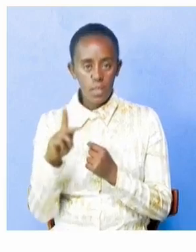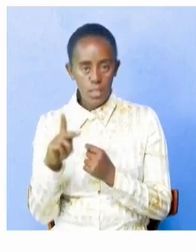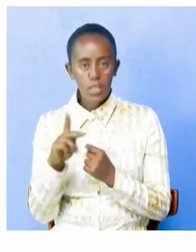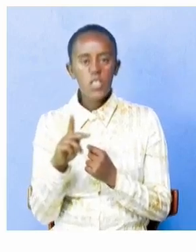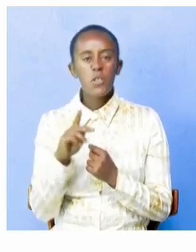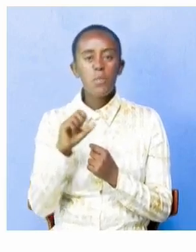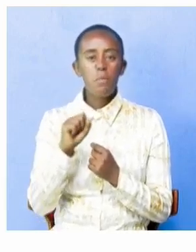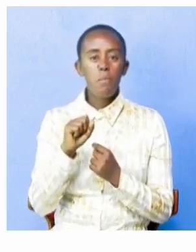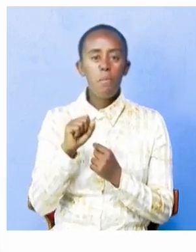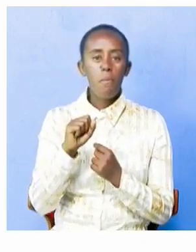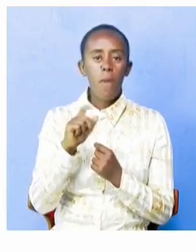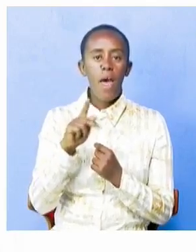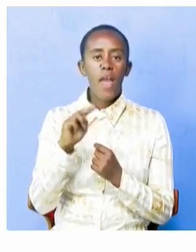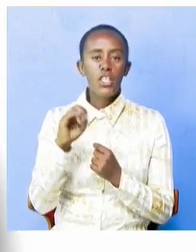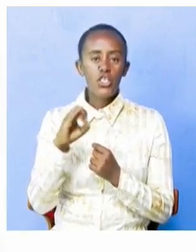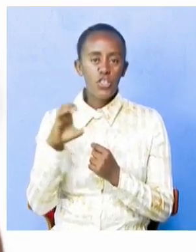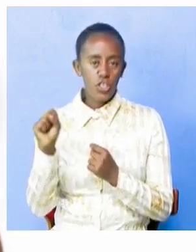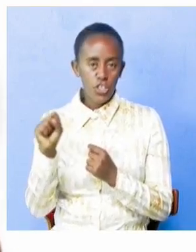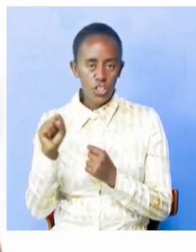Spanish,